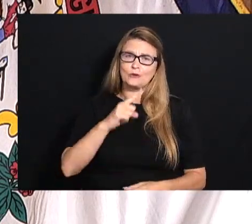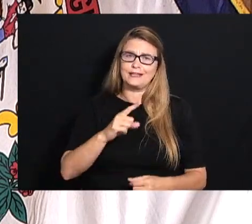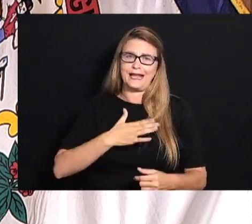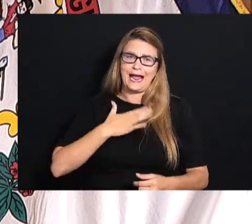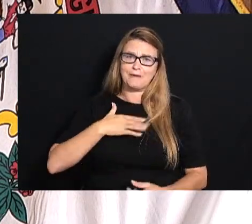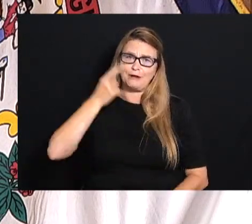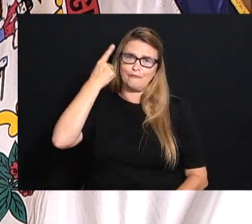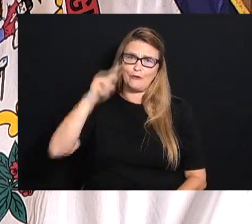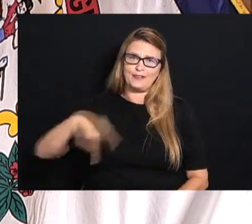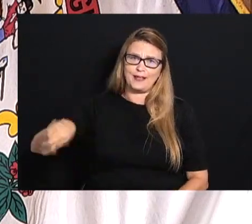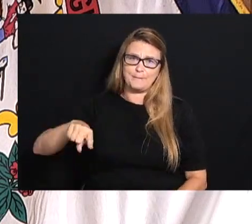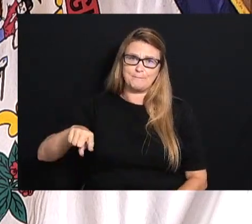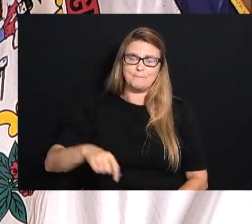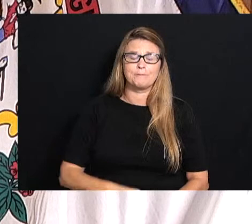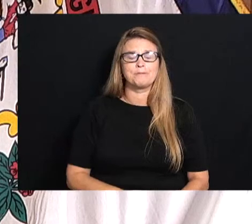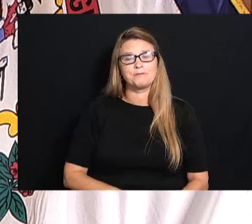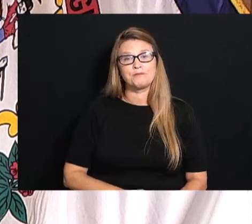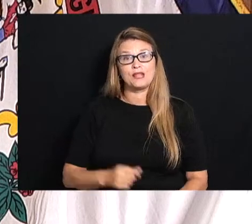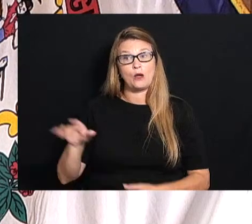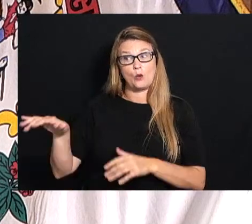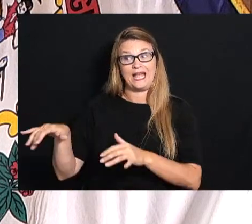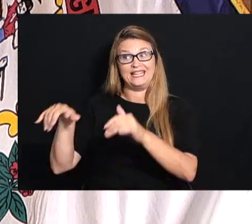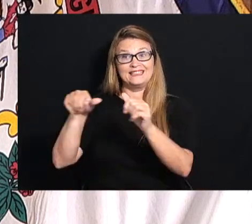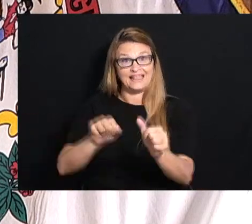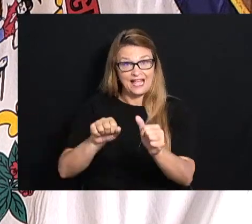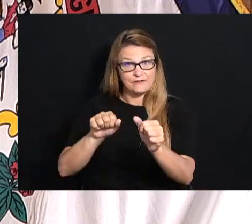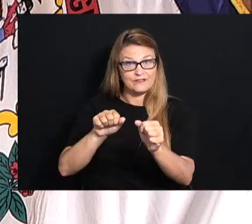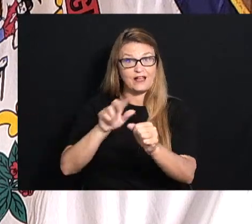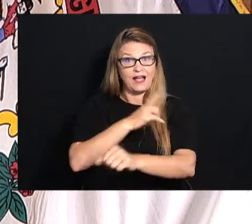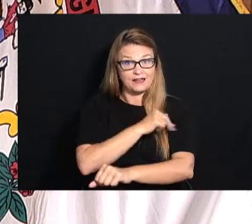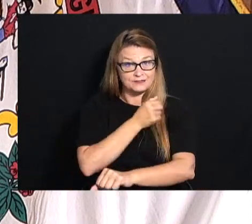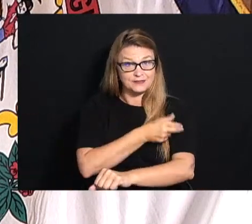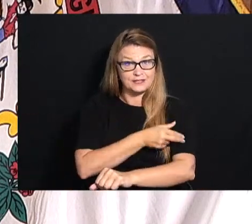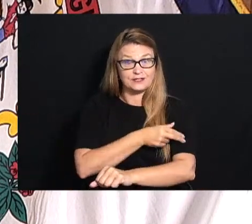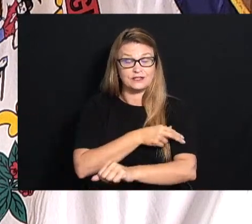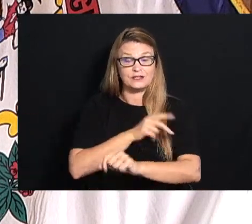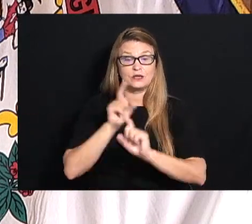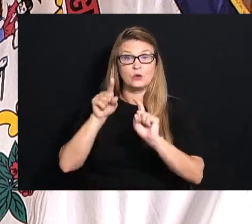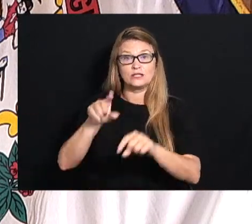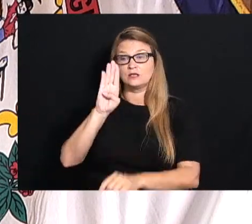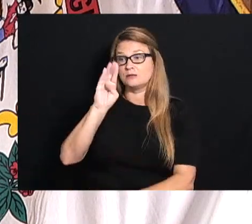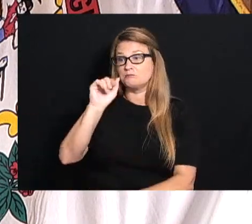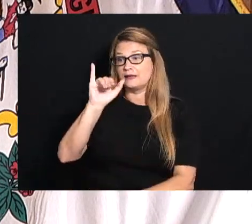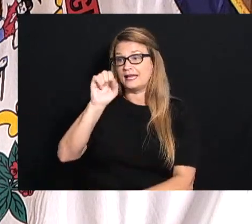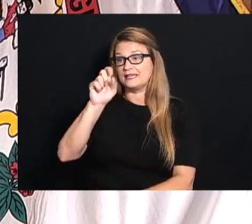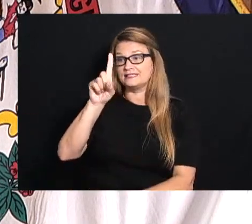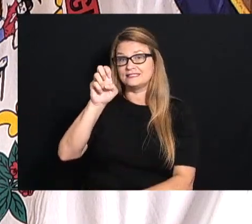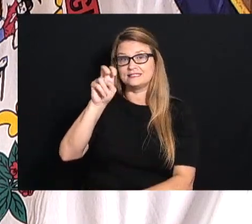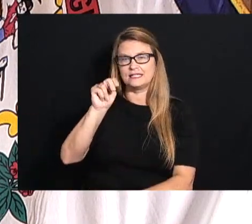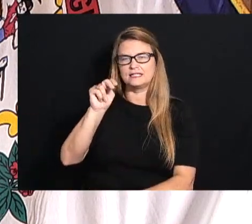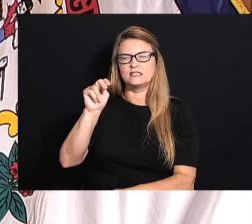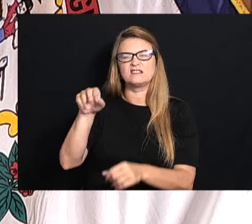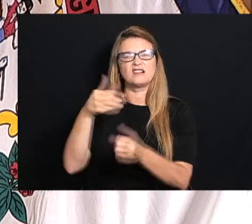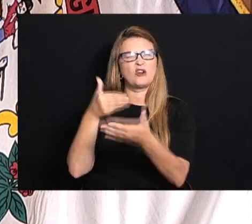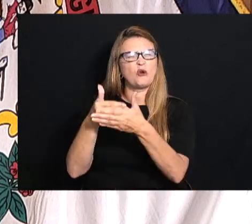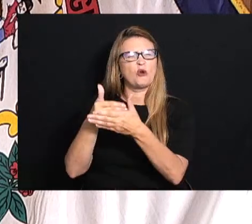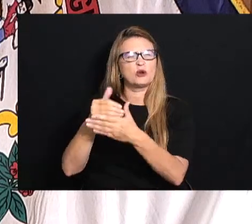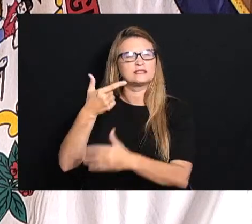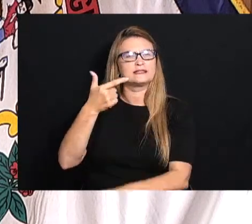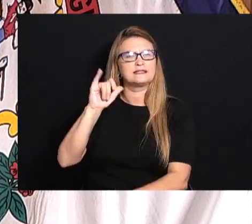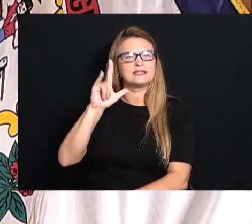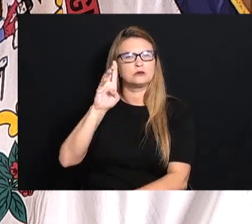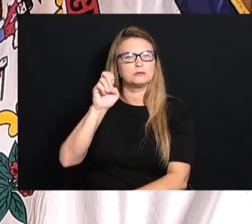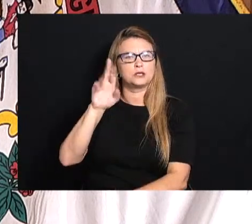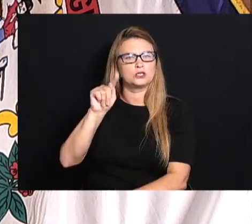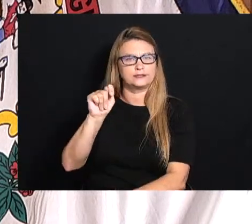them. We left there and we went to Baysden, which is right down below Gilbert. Now,